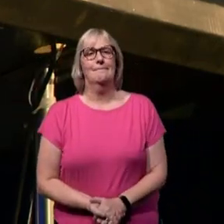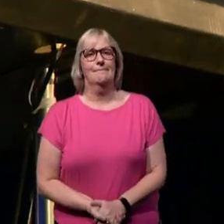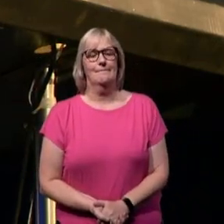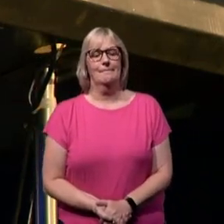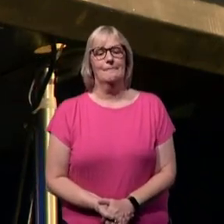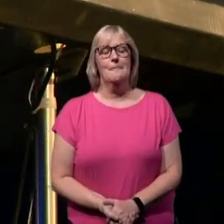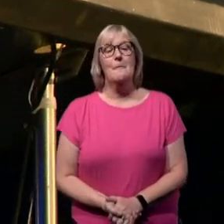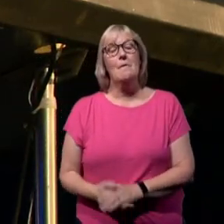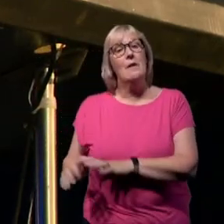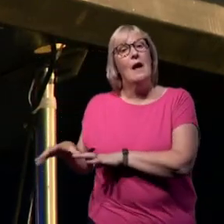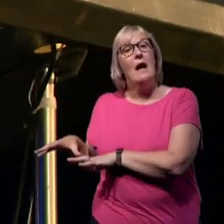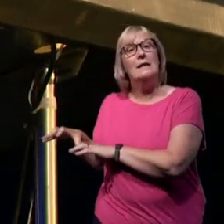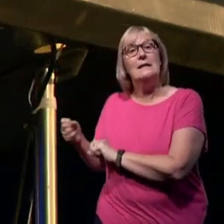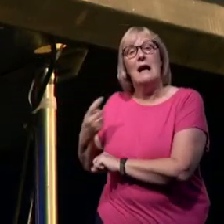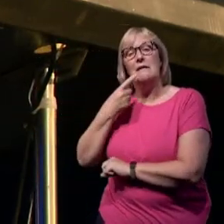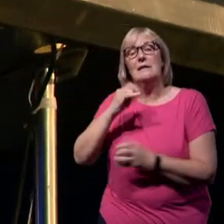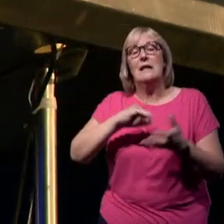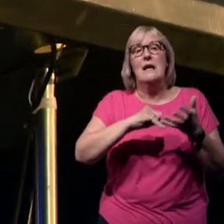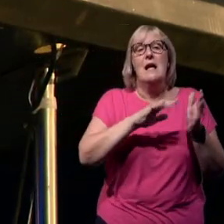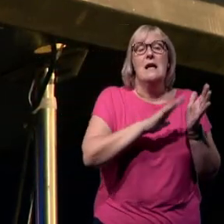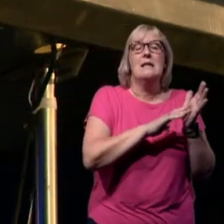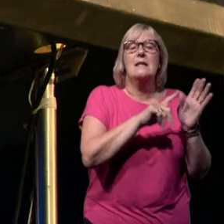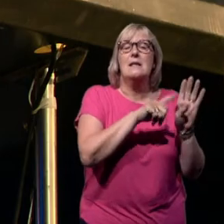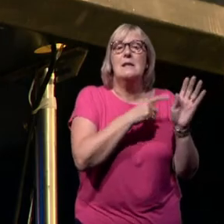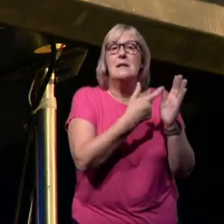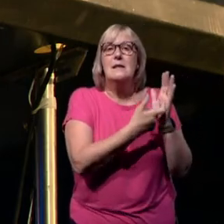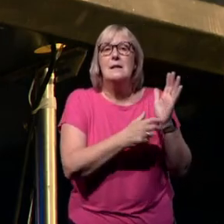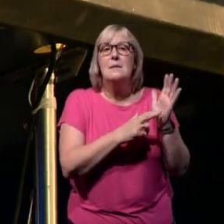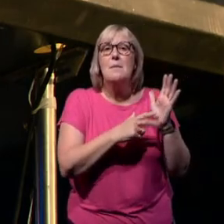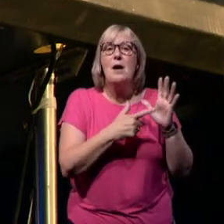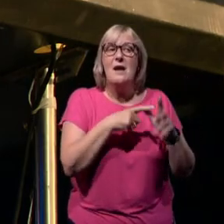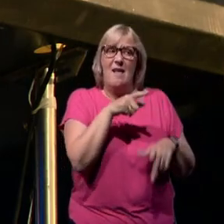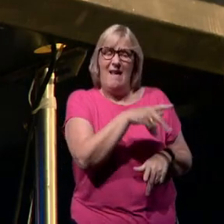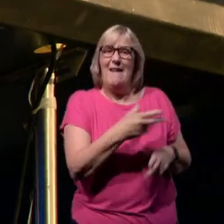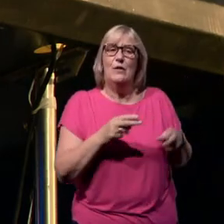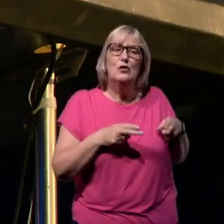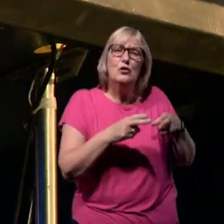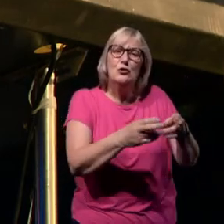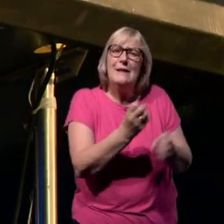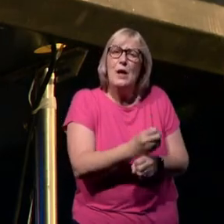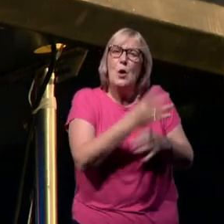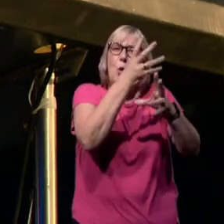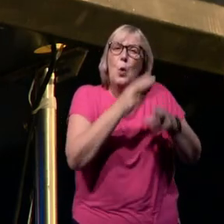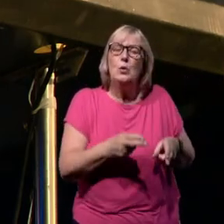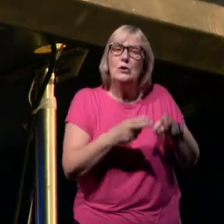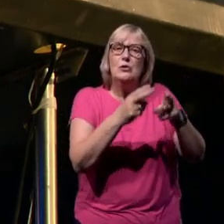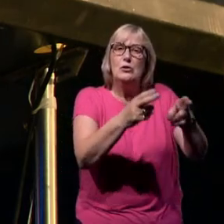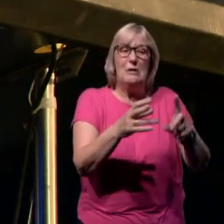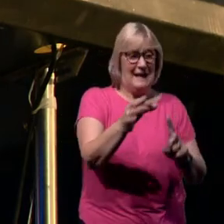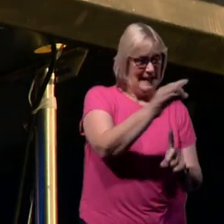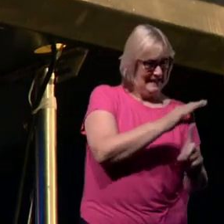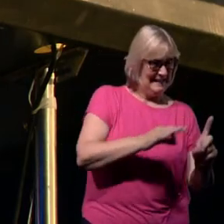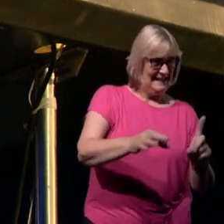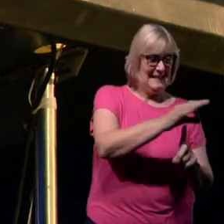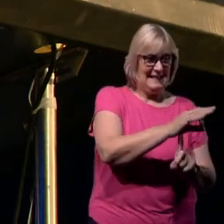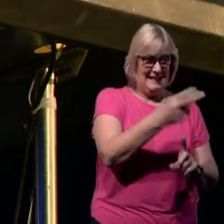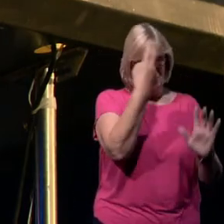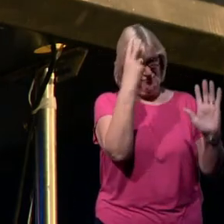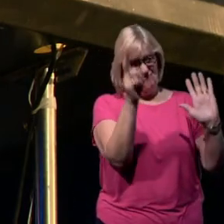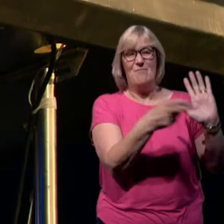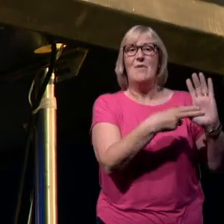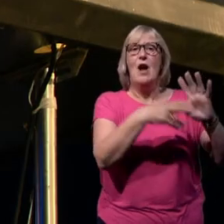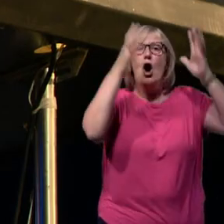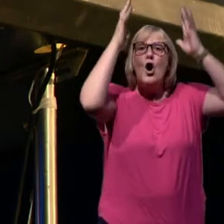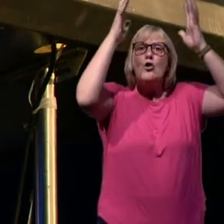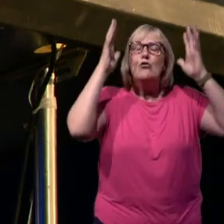So I said at the beginning, Smyrna actually had that famous golden street. City itself, known as the crown. To be